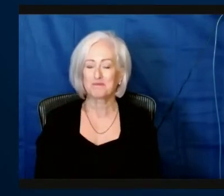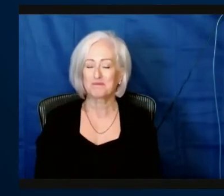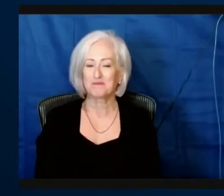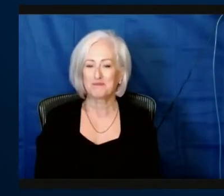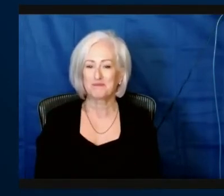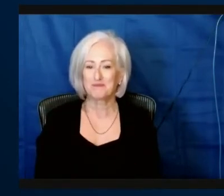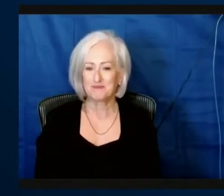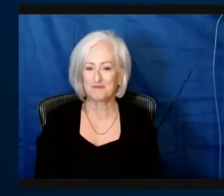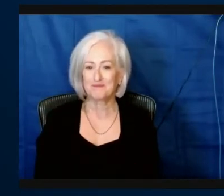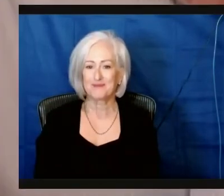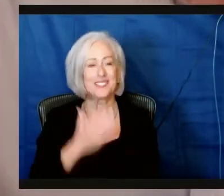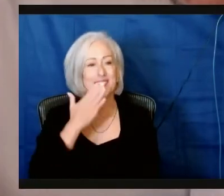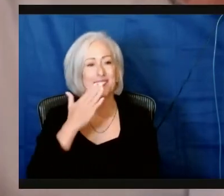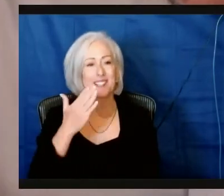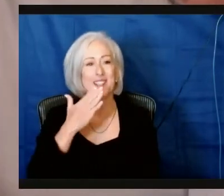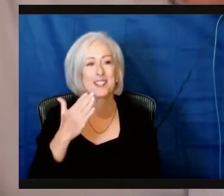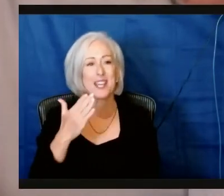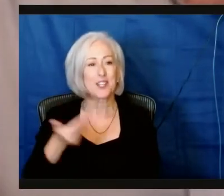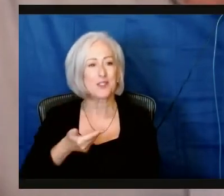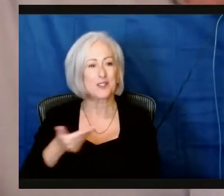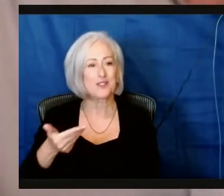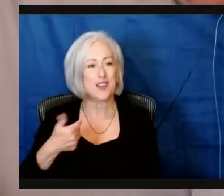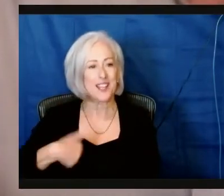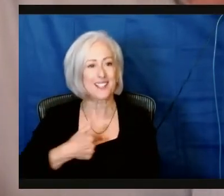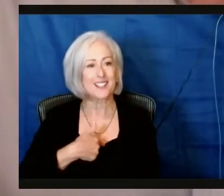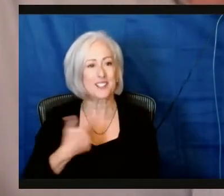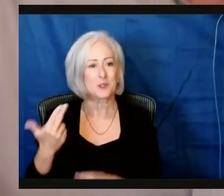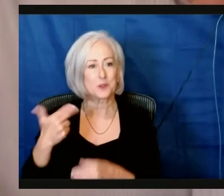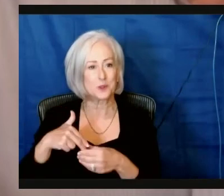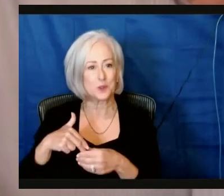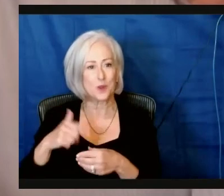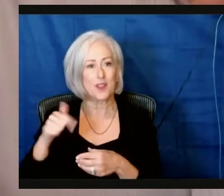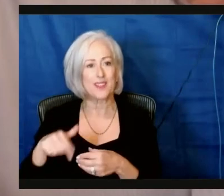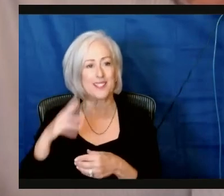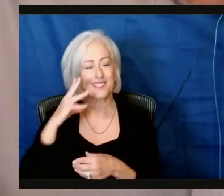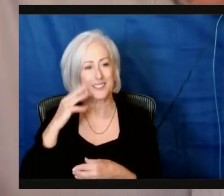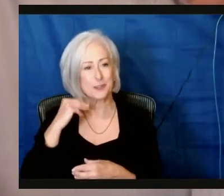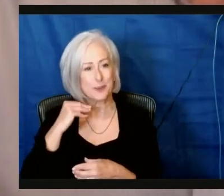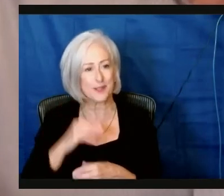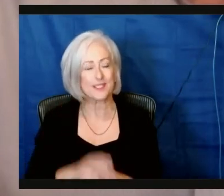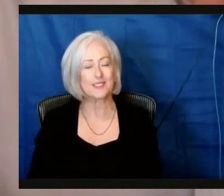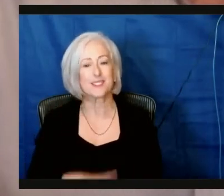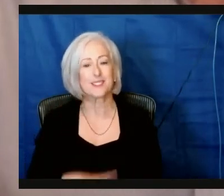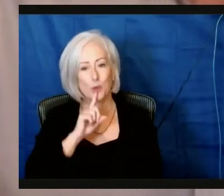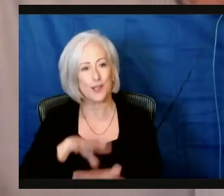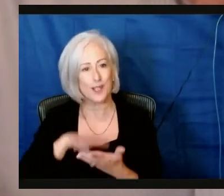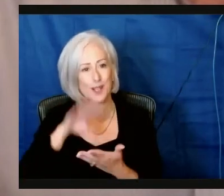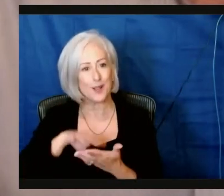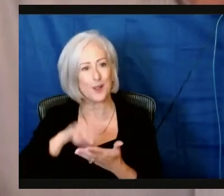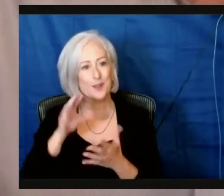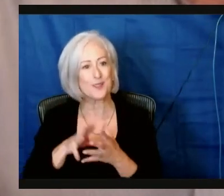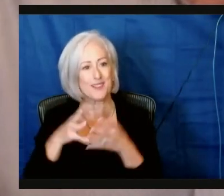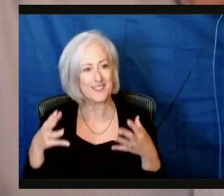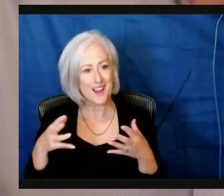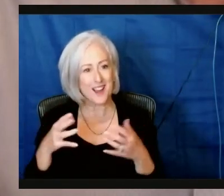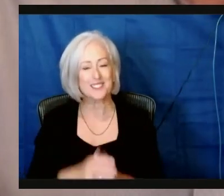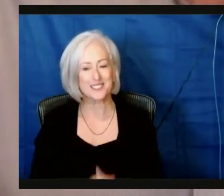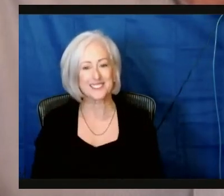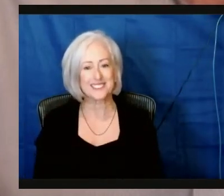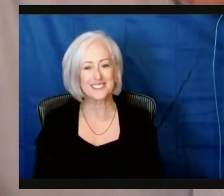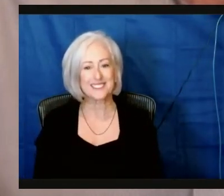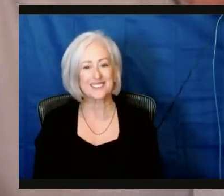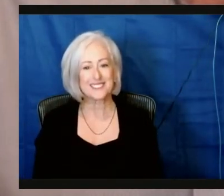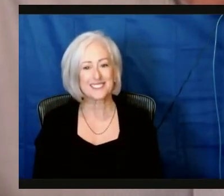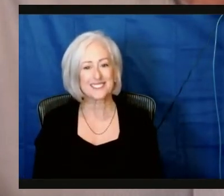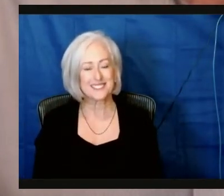we'd just like to say thank you for inviting us to be part of this experience. And we've certainly learned a lot. And So